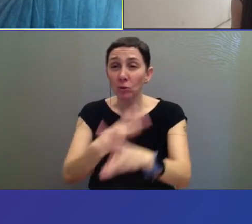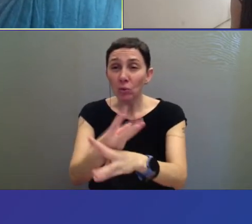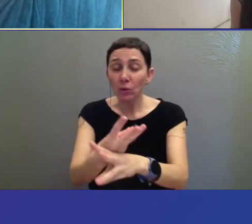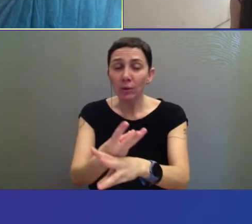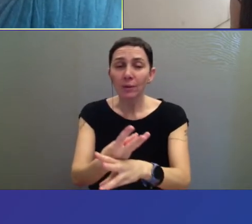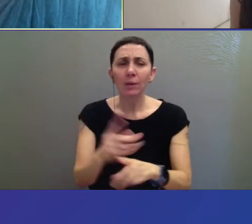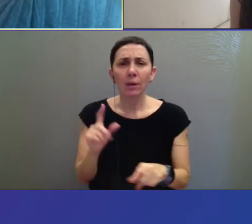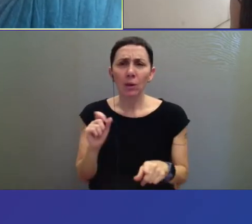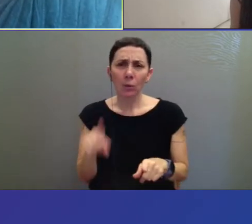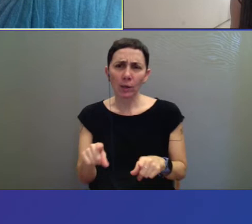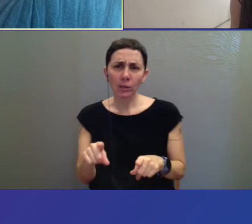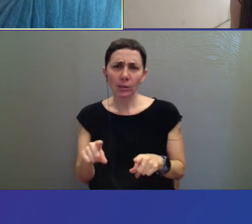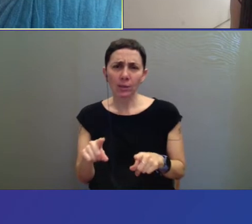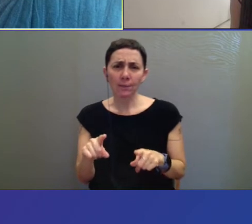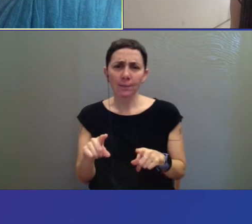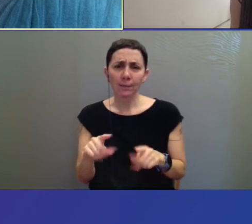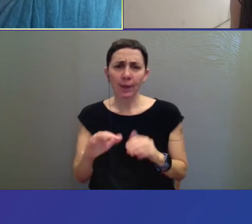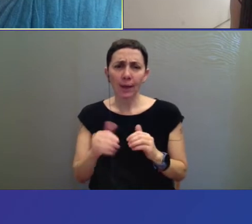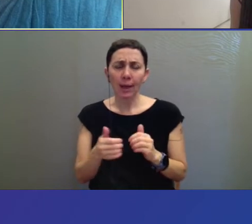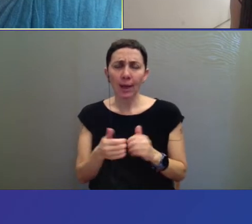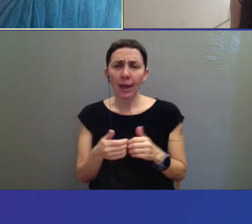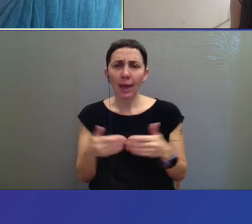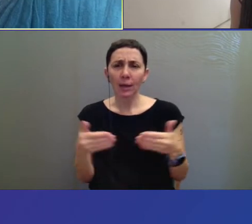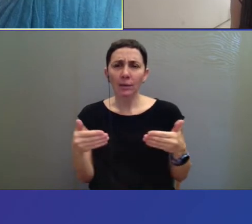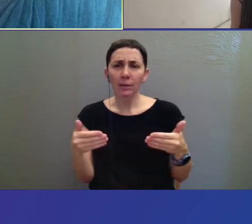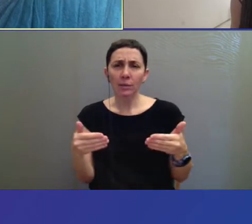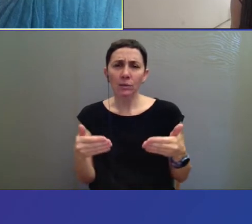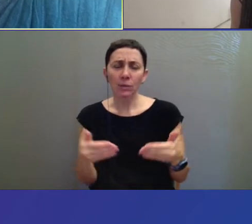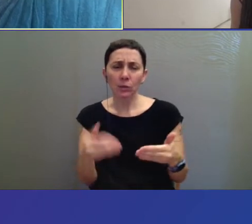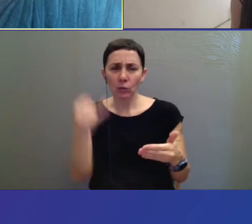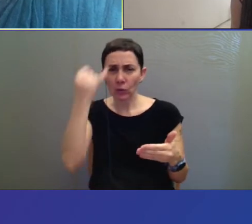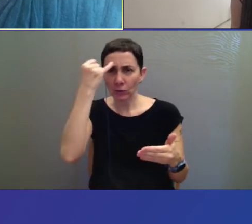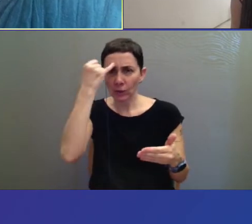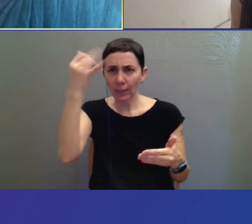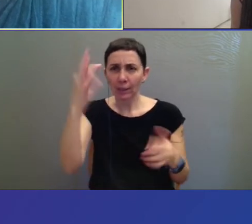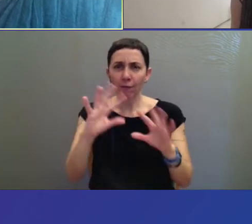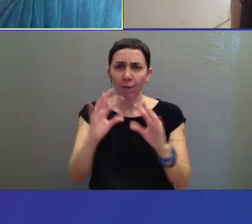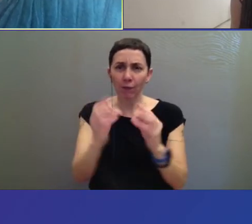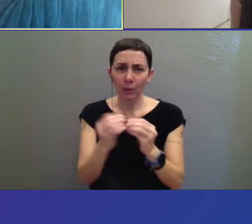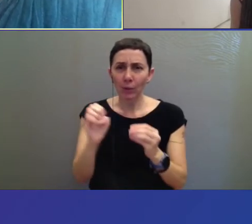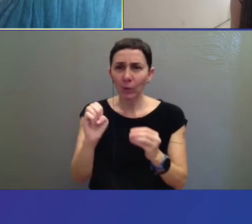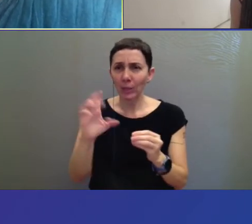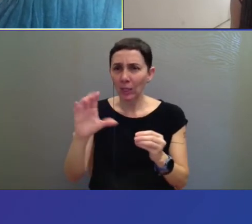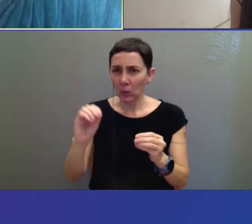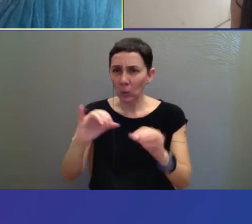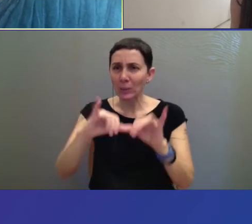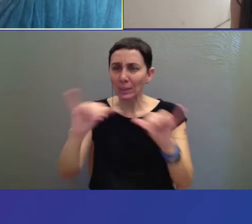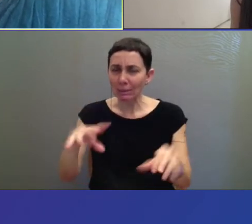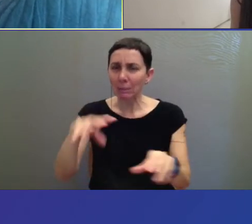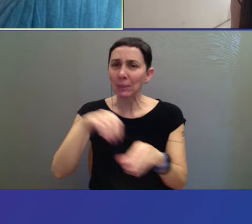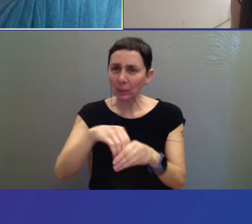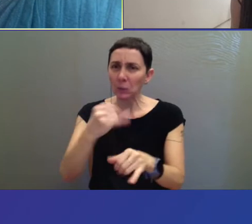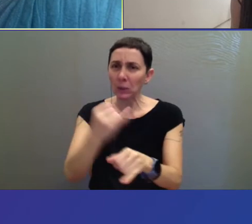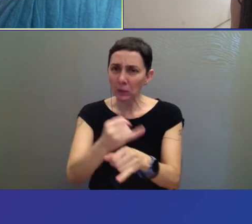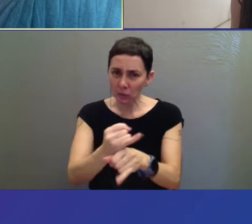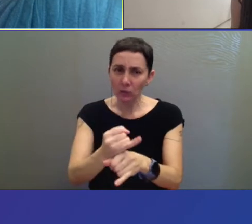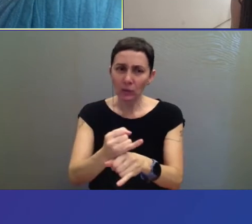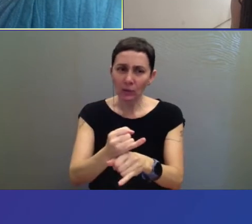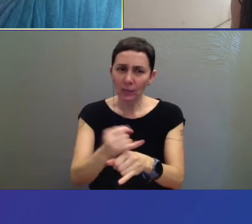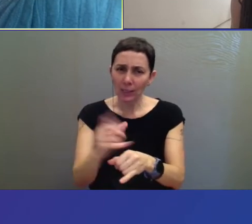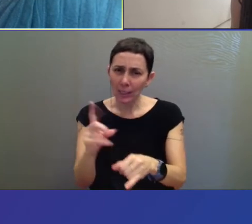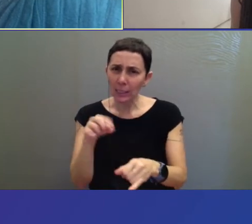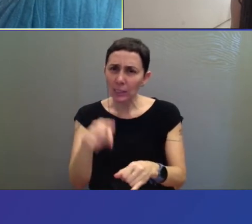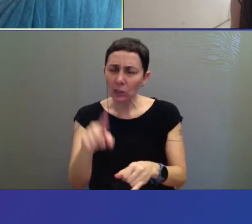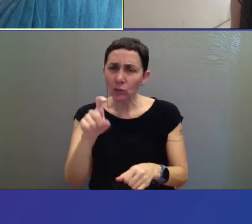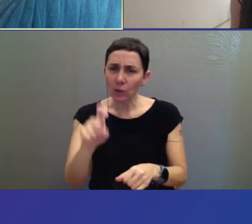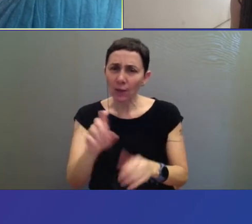you introduced the idea of familial ecosystem into institutions? Oh, this is exactly what I'm talking about. Did you even have